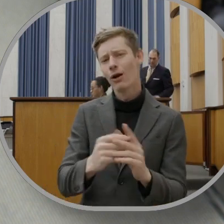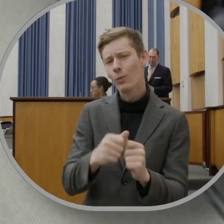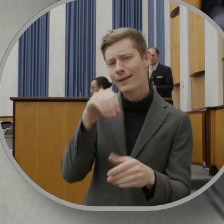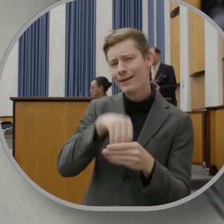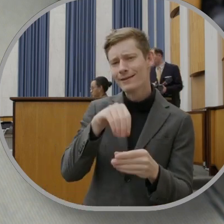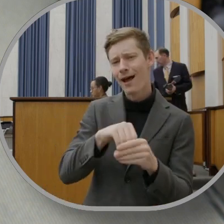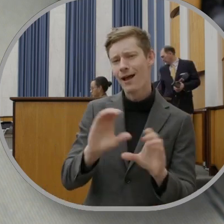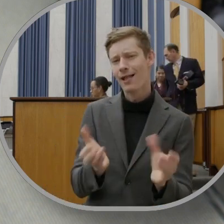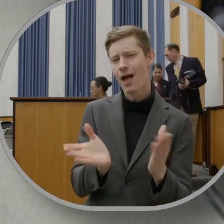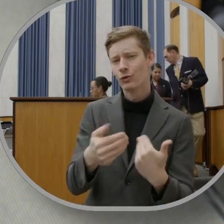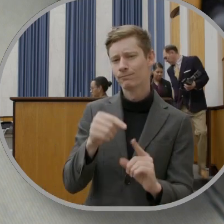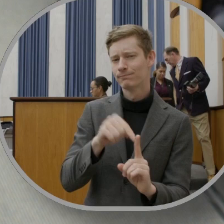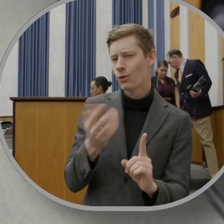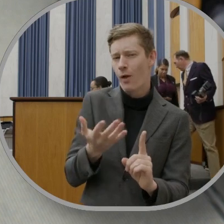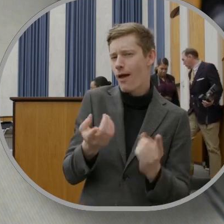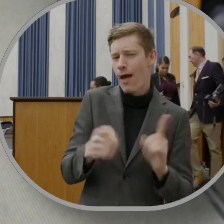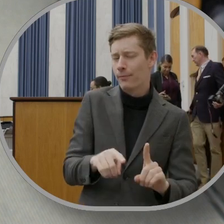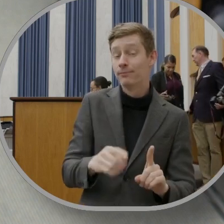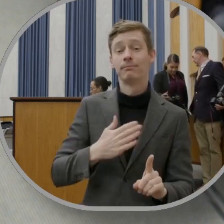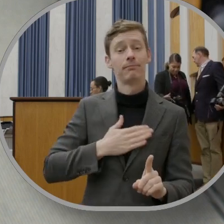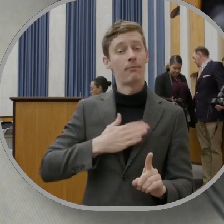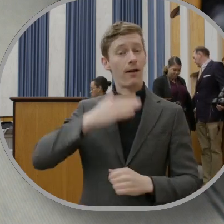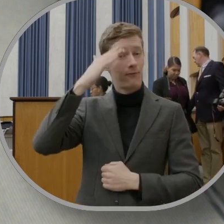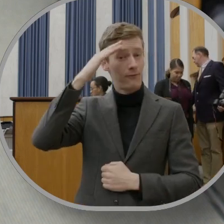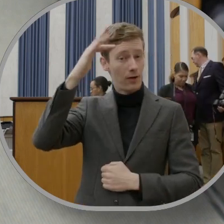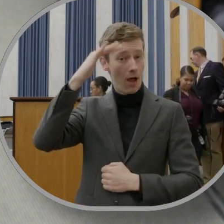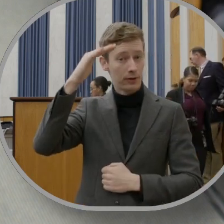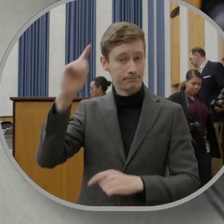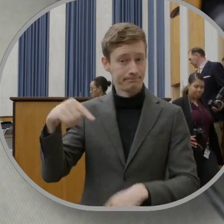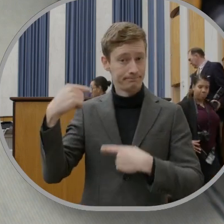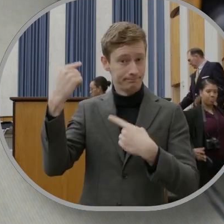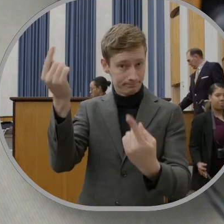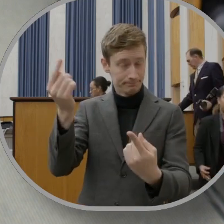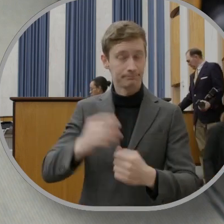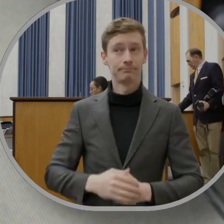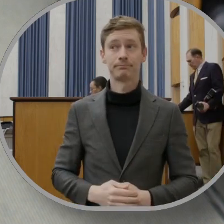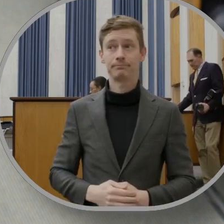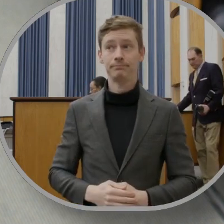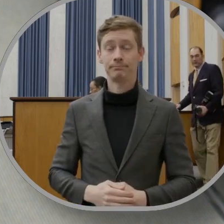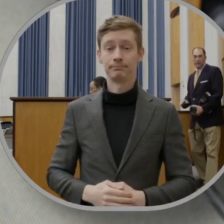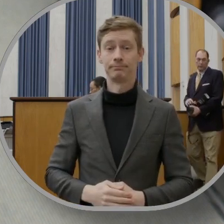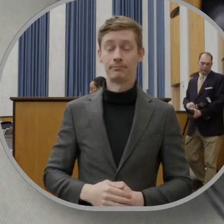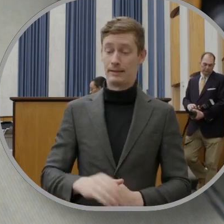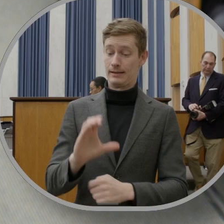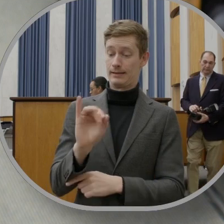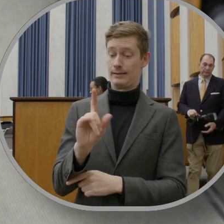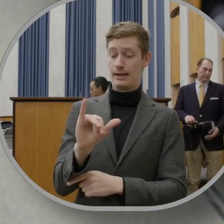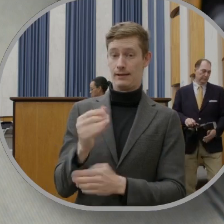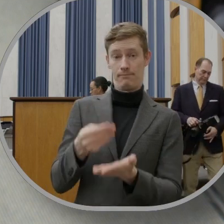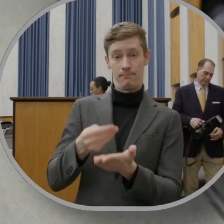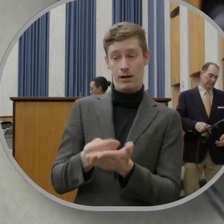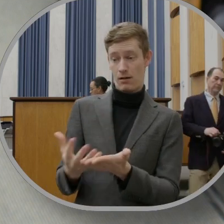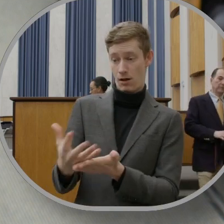classroom. It has been my philosophy that as the city's revenues grow,